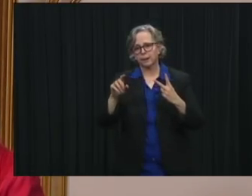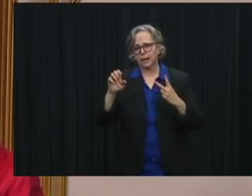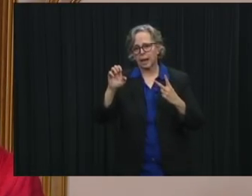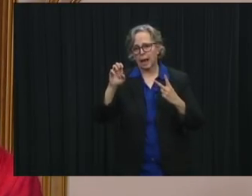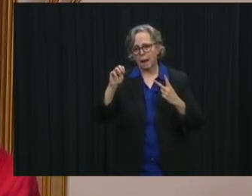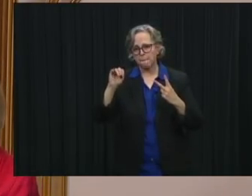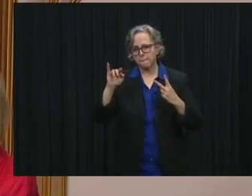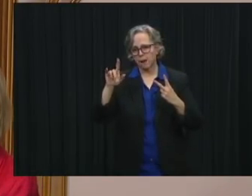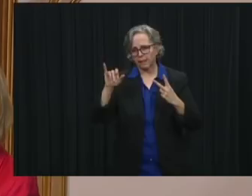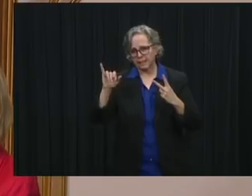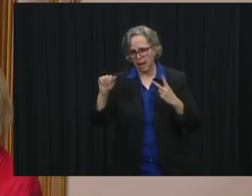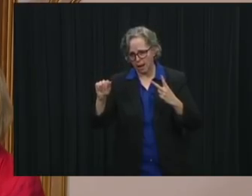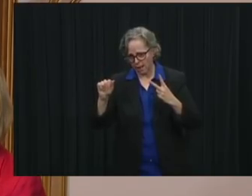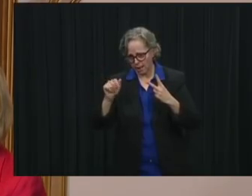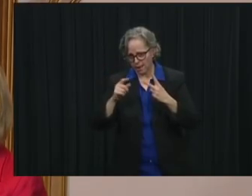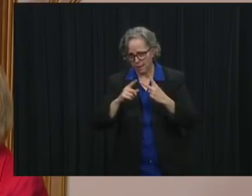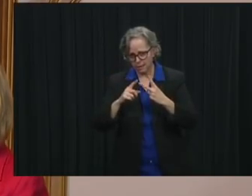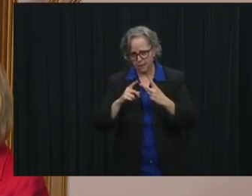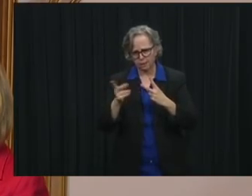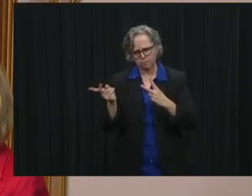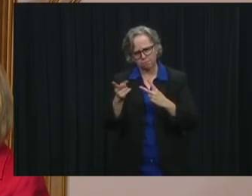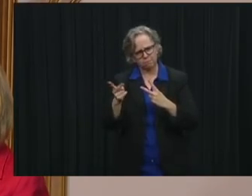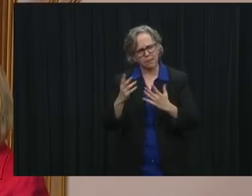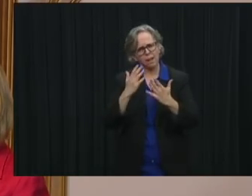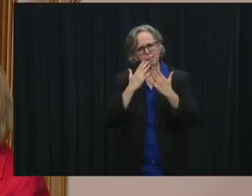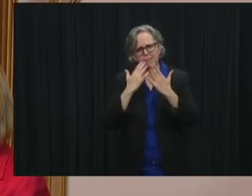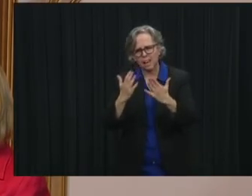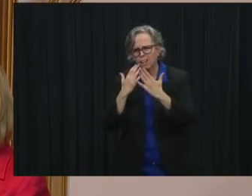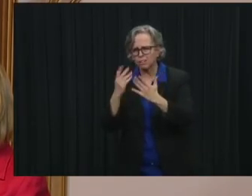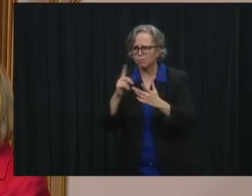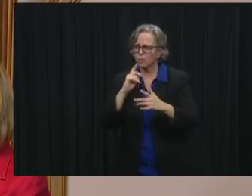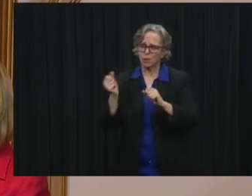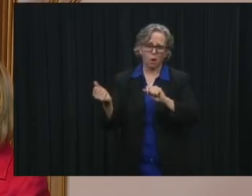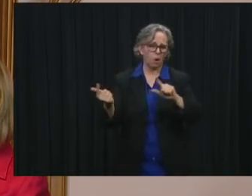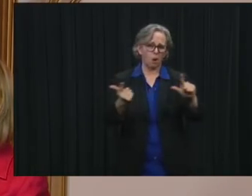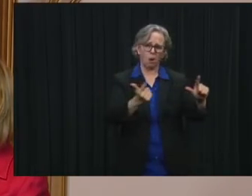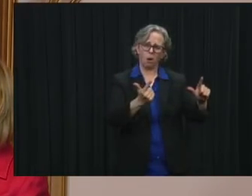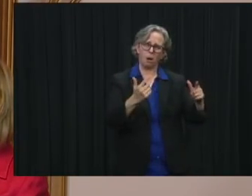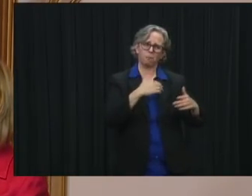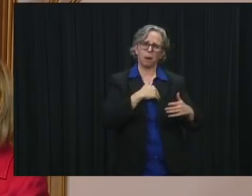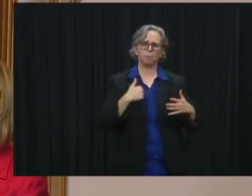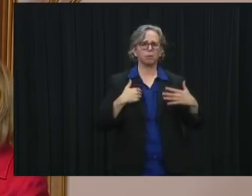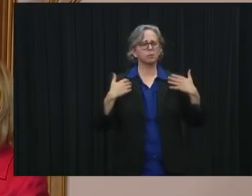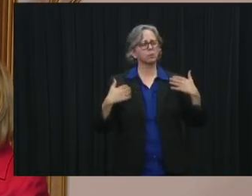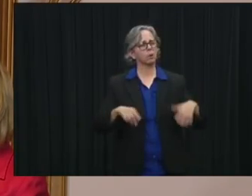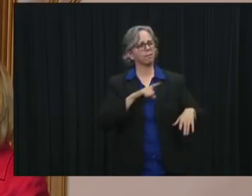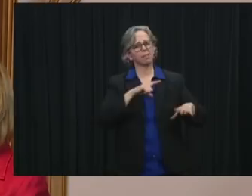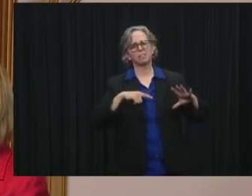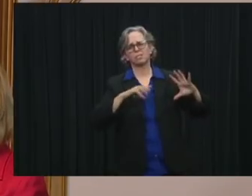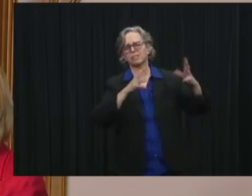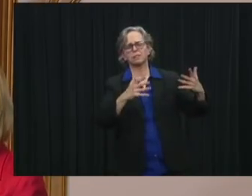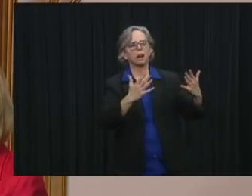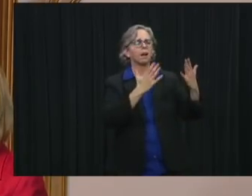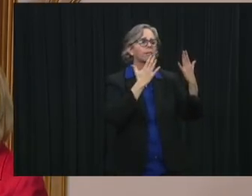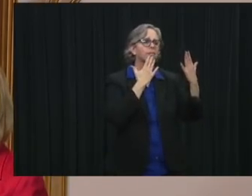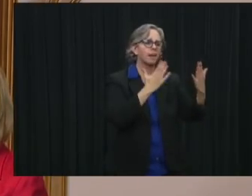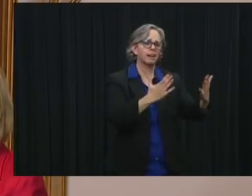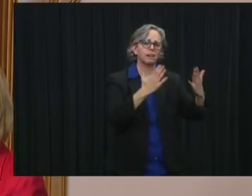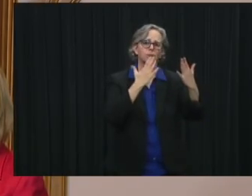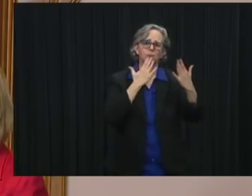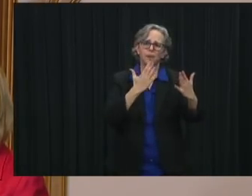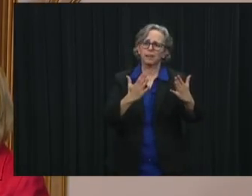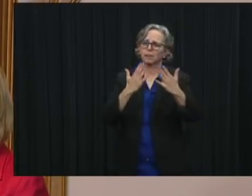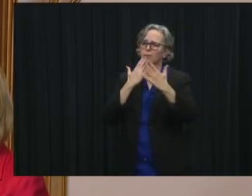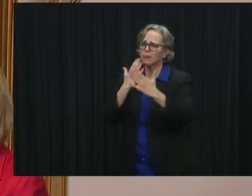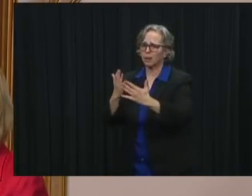them and to all the members of the General Assembly, we thank you. We have a long way to go, but